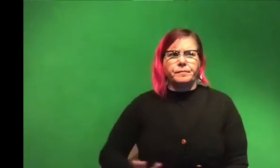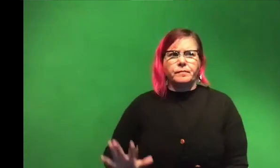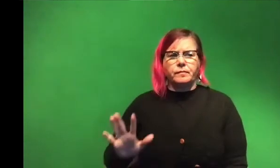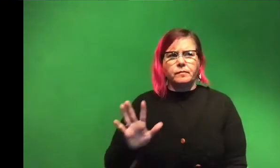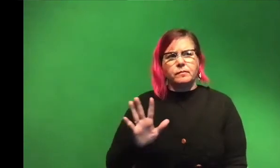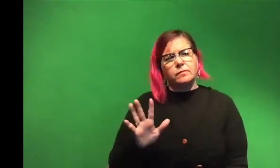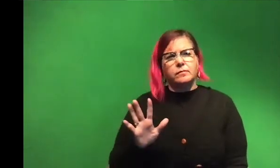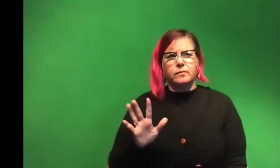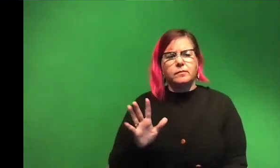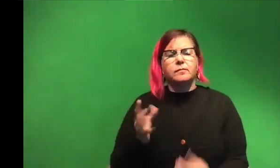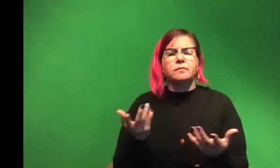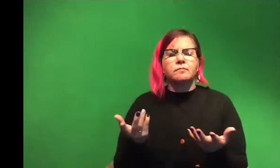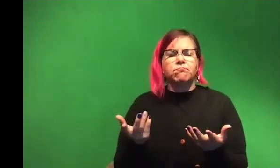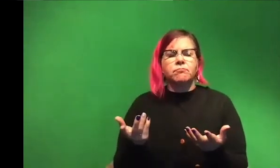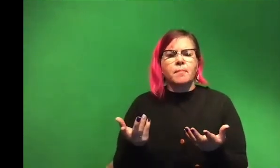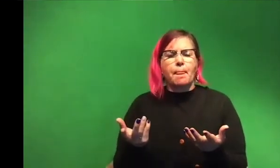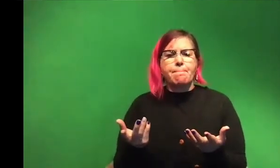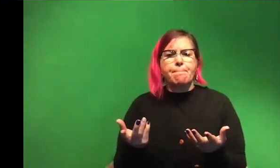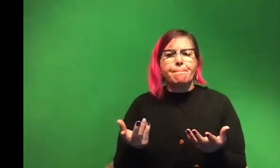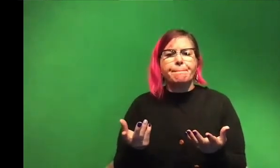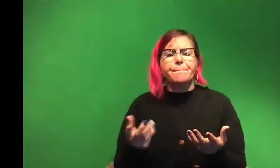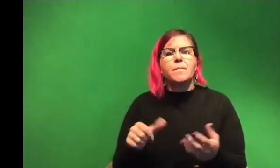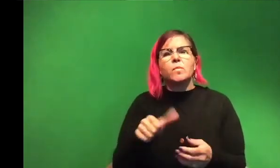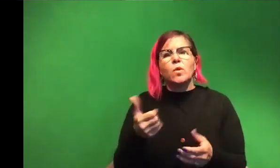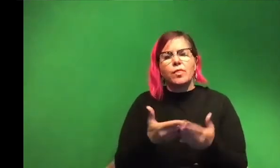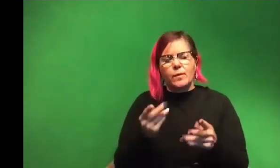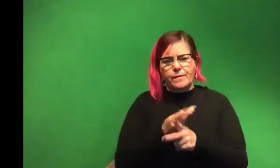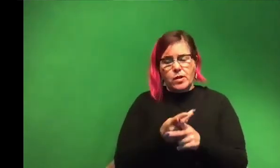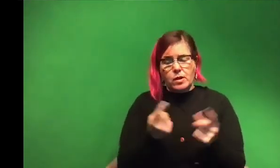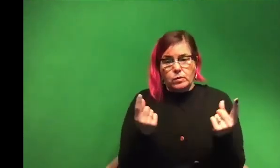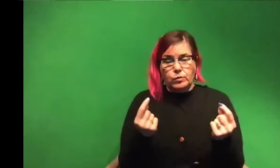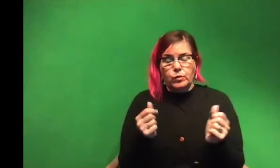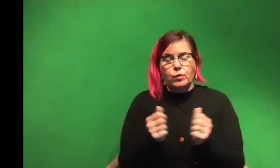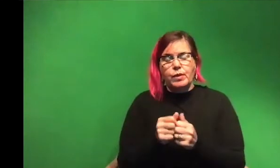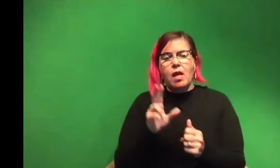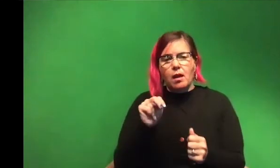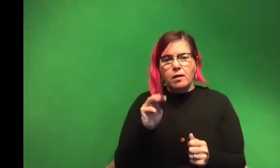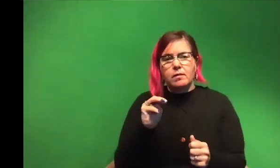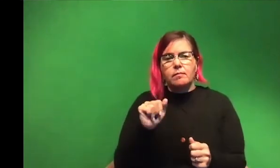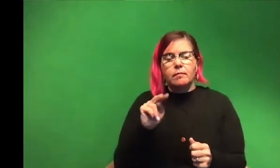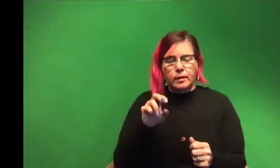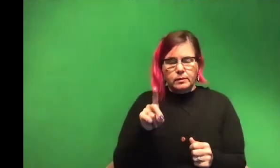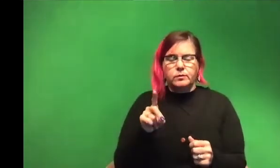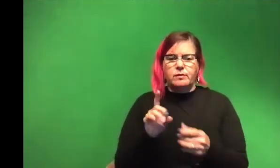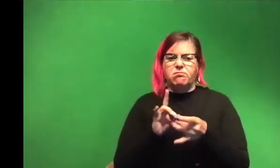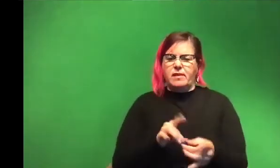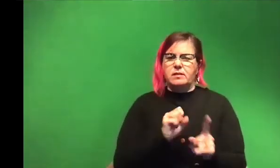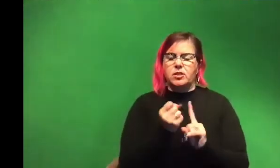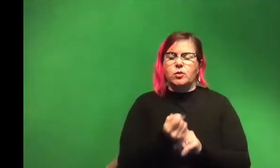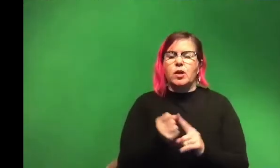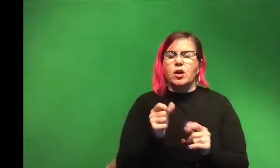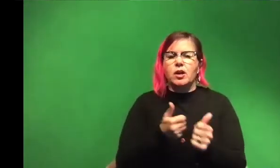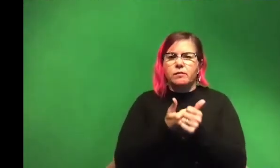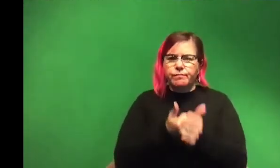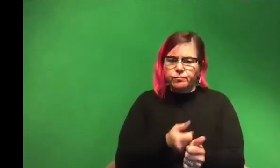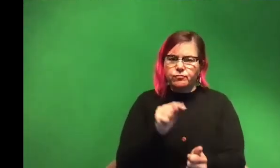so in order for us to, one of the other things that we figured out that we could do with unmanned aircraft in that scenario was actually track the lava flow